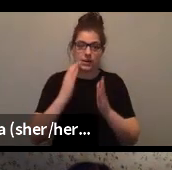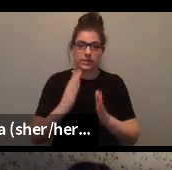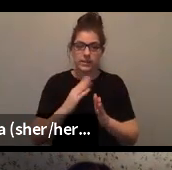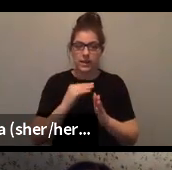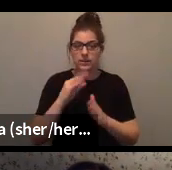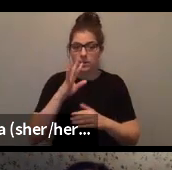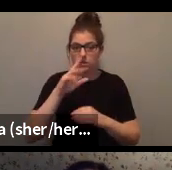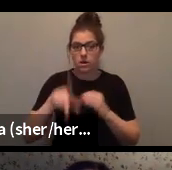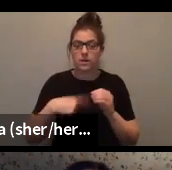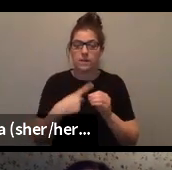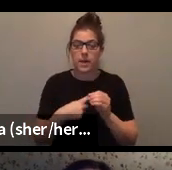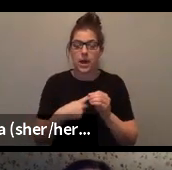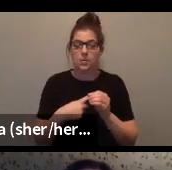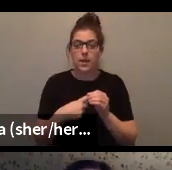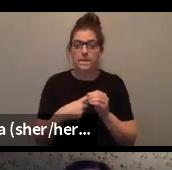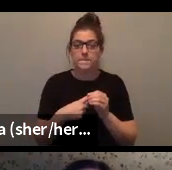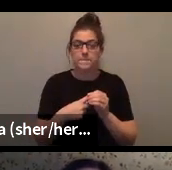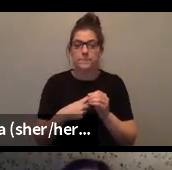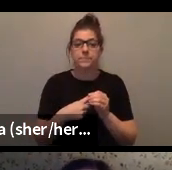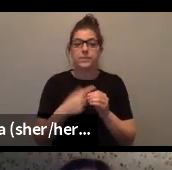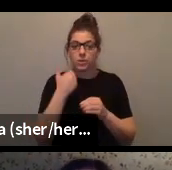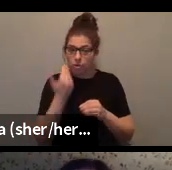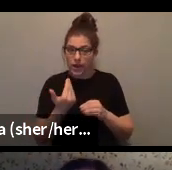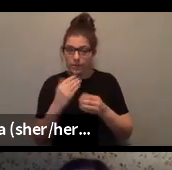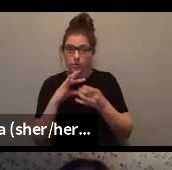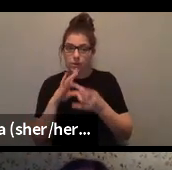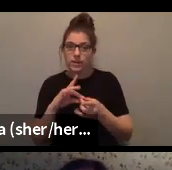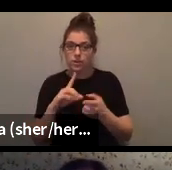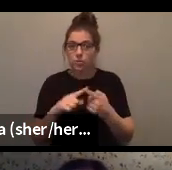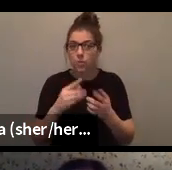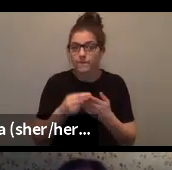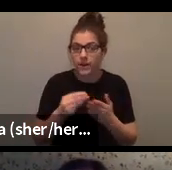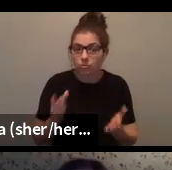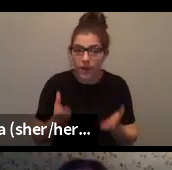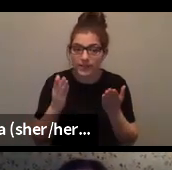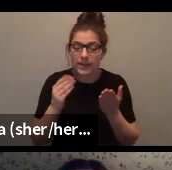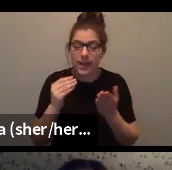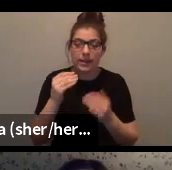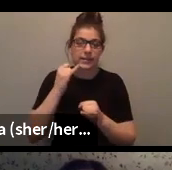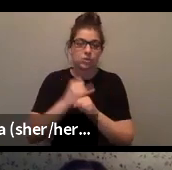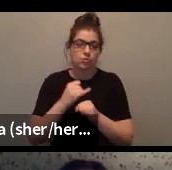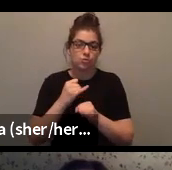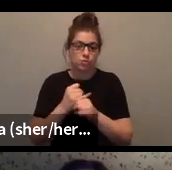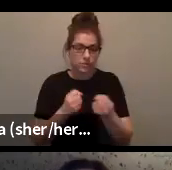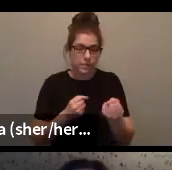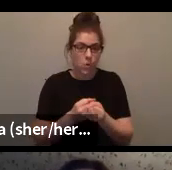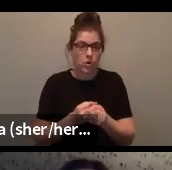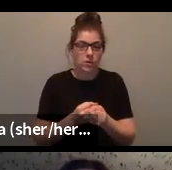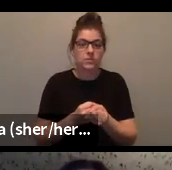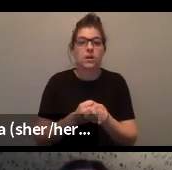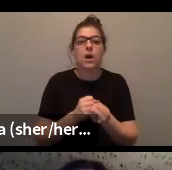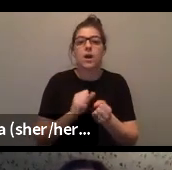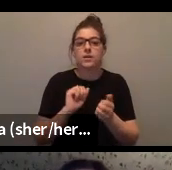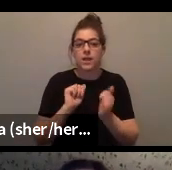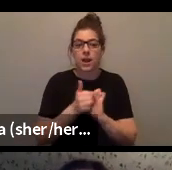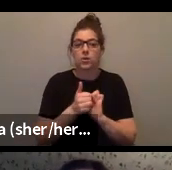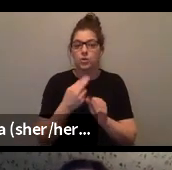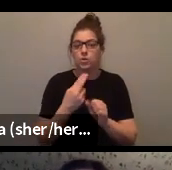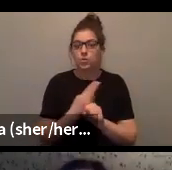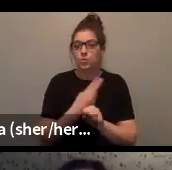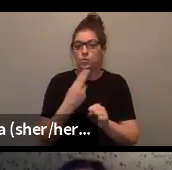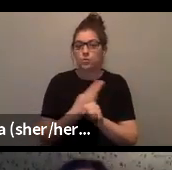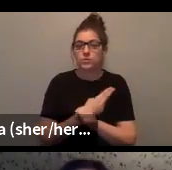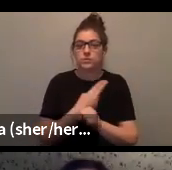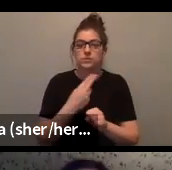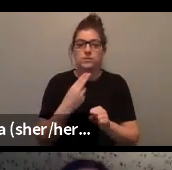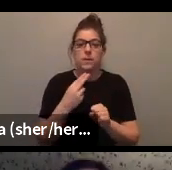about shame around fundraising and institutional support and ways to use a kitty susu